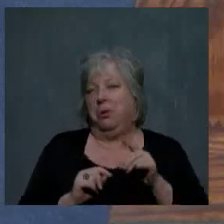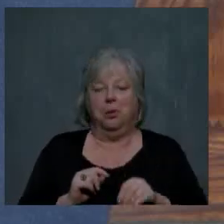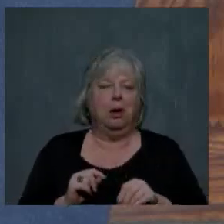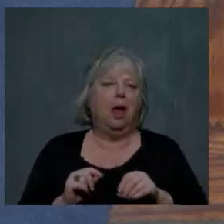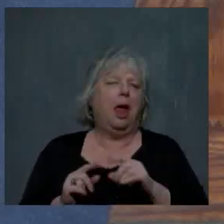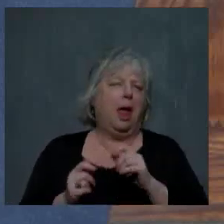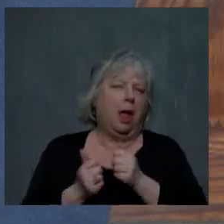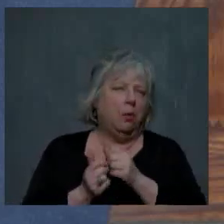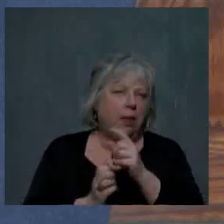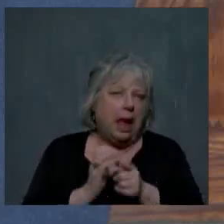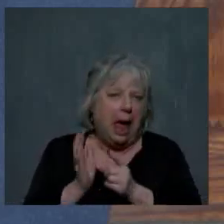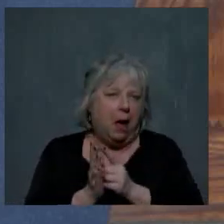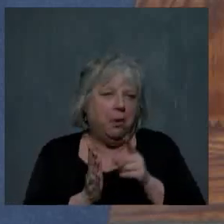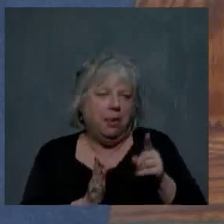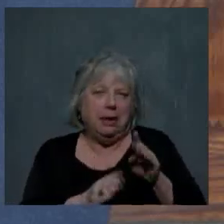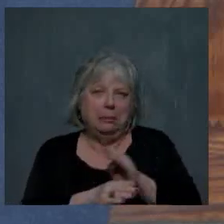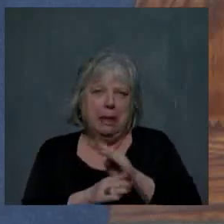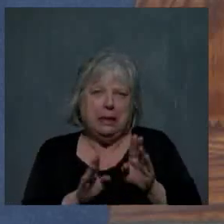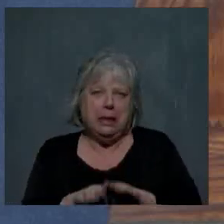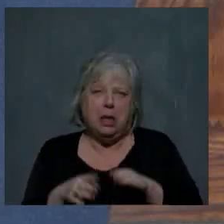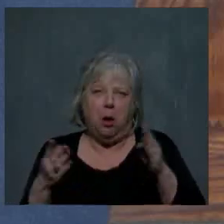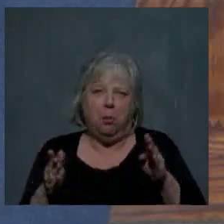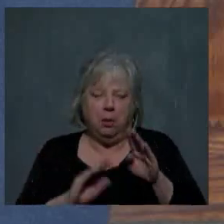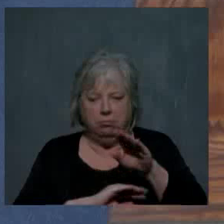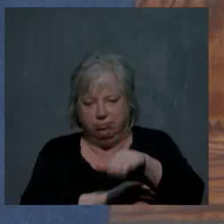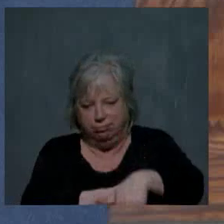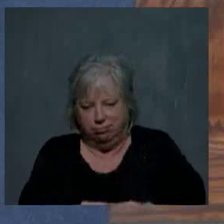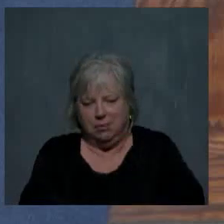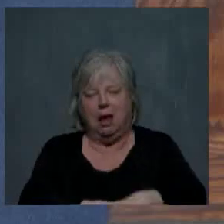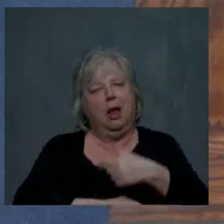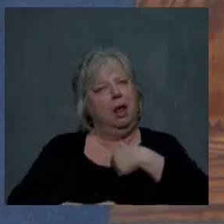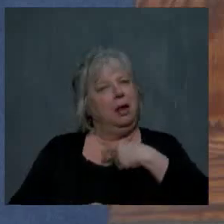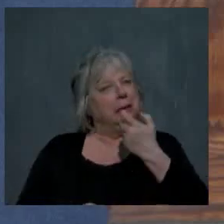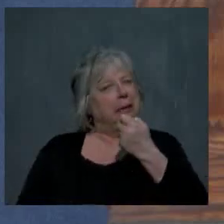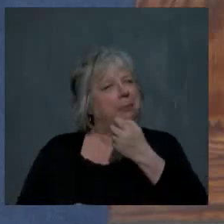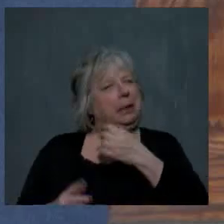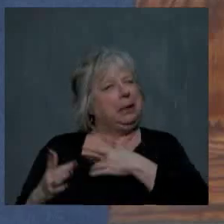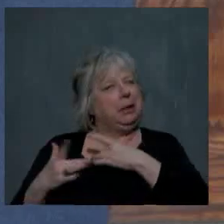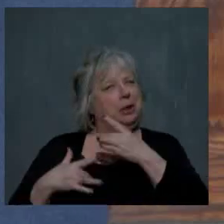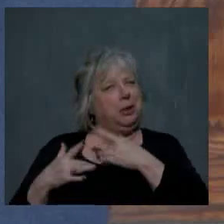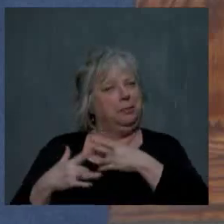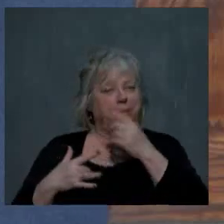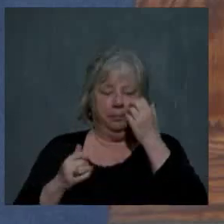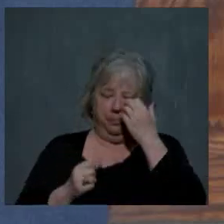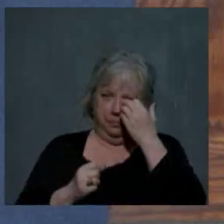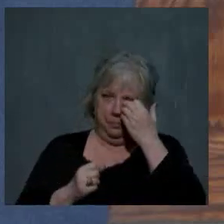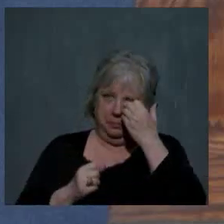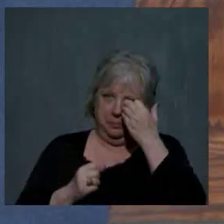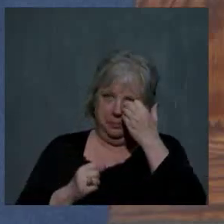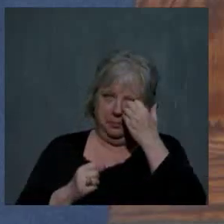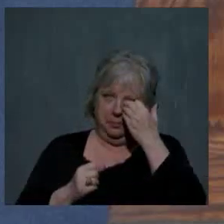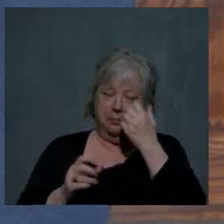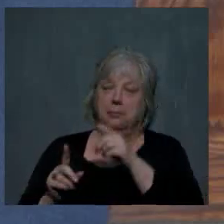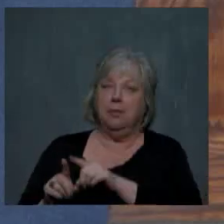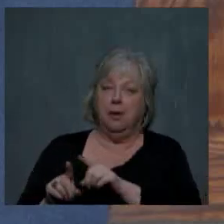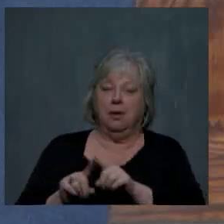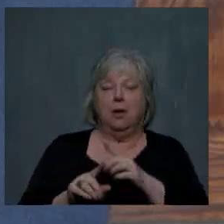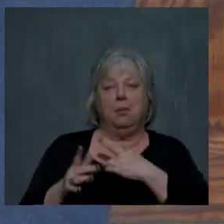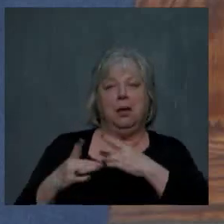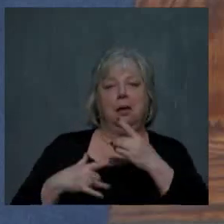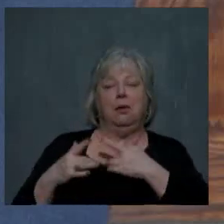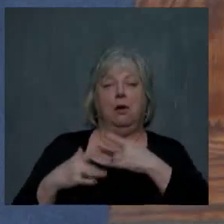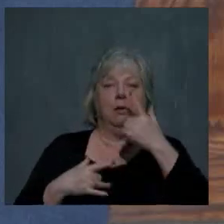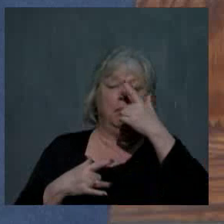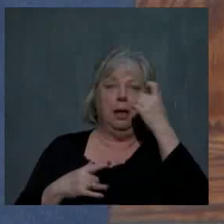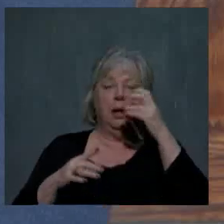they are for this operation of this business, I'm a little concerned. I'm also concerned because of daylight